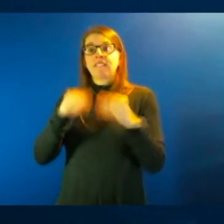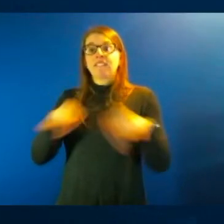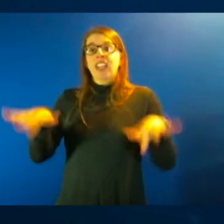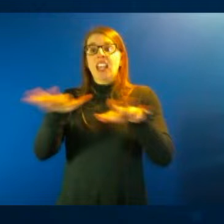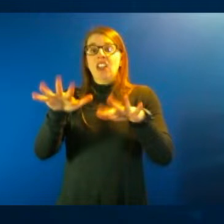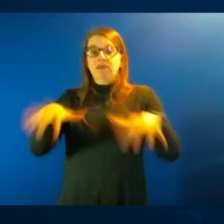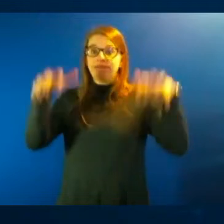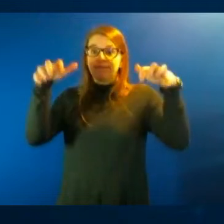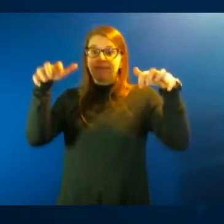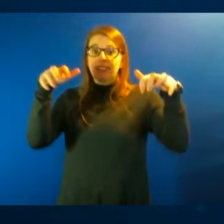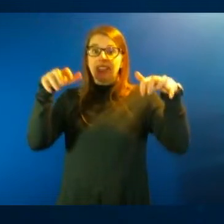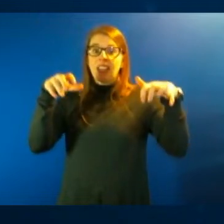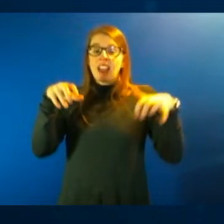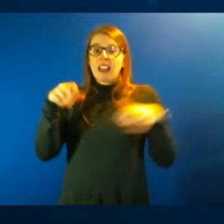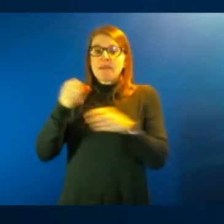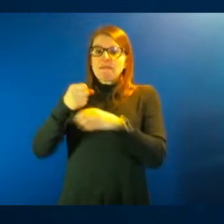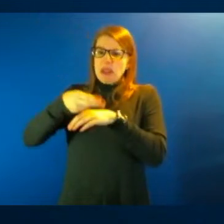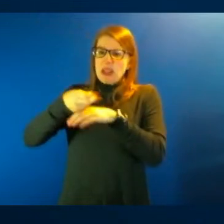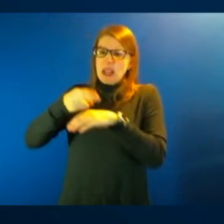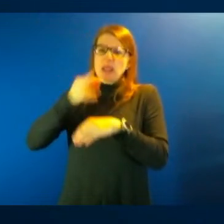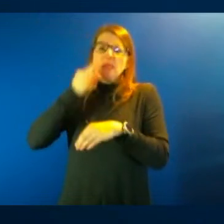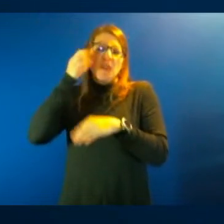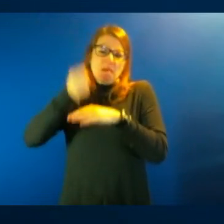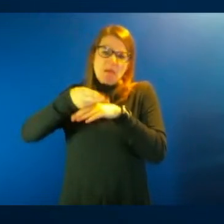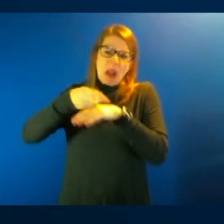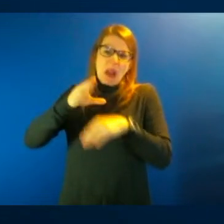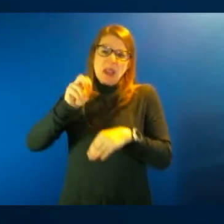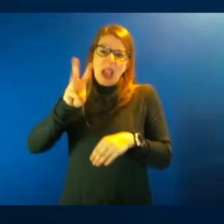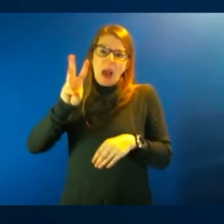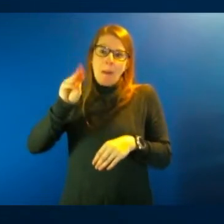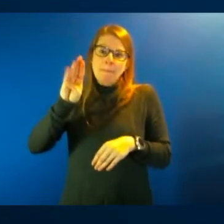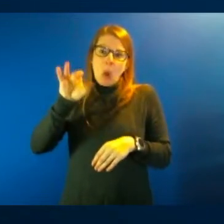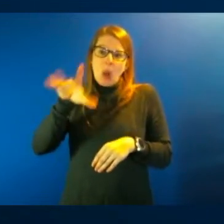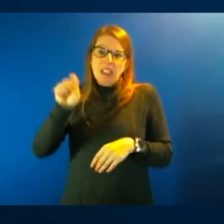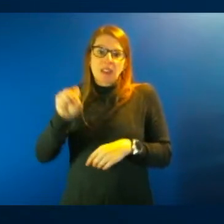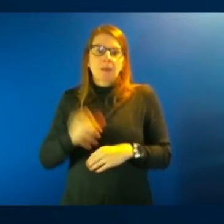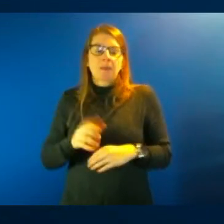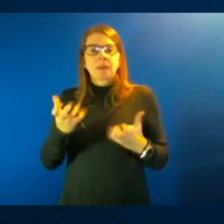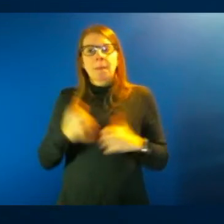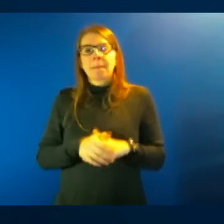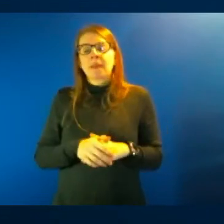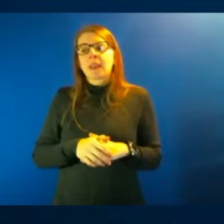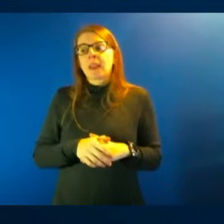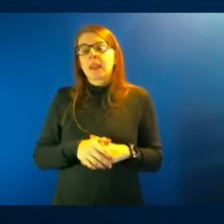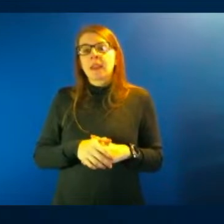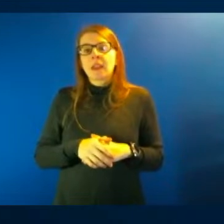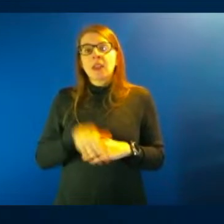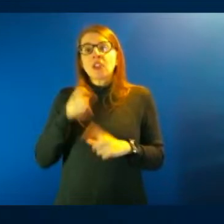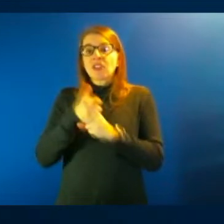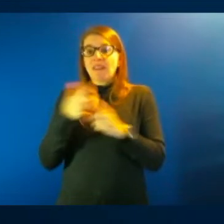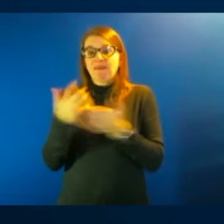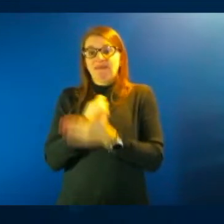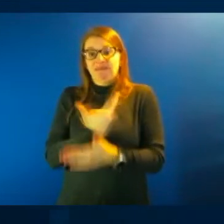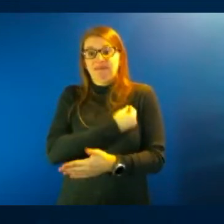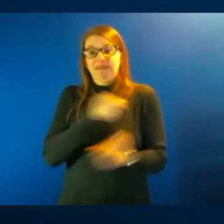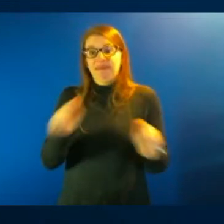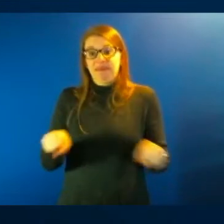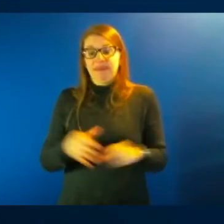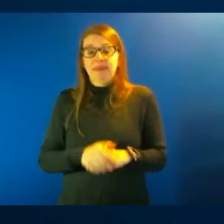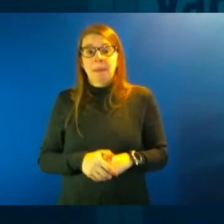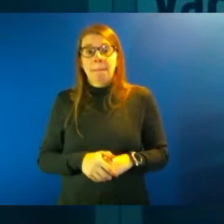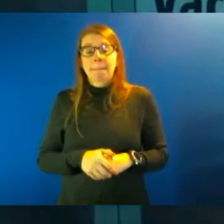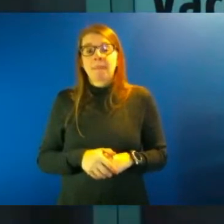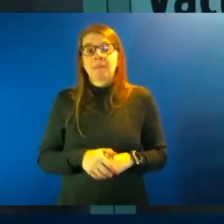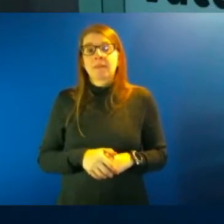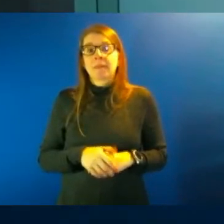Cowboys. Chiefs beat the Cowboys. Boo. So you can also take steps to help reduce your risk of ending up in the hospital and getting COVID. Okay, so check this out here on your screen. The